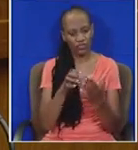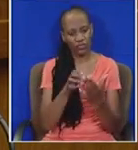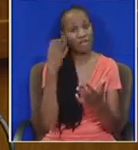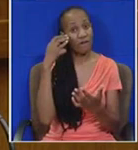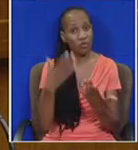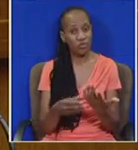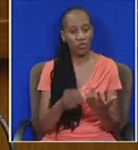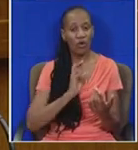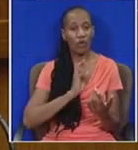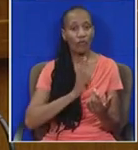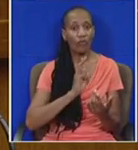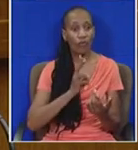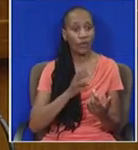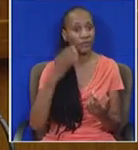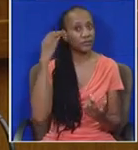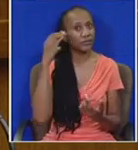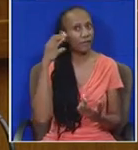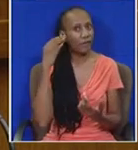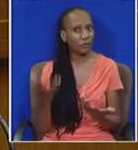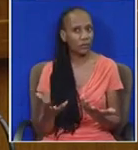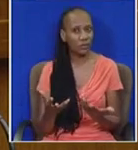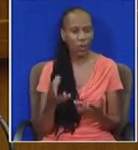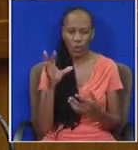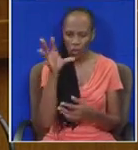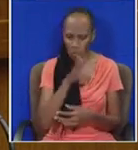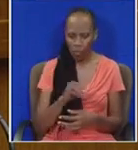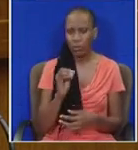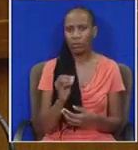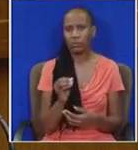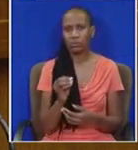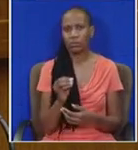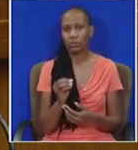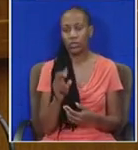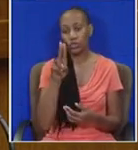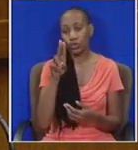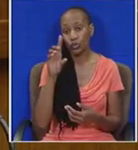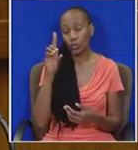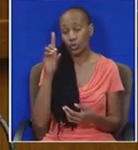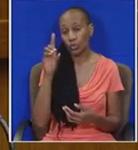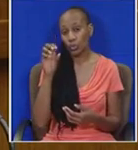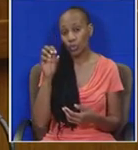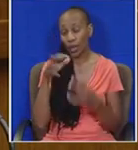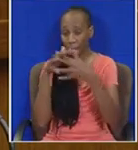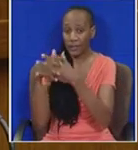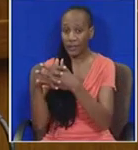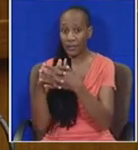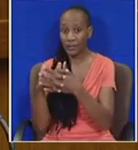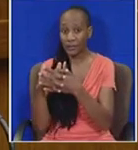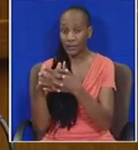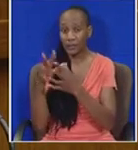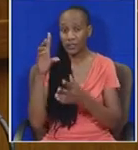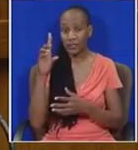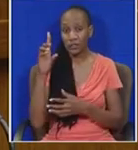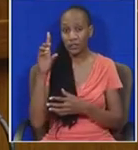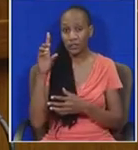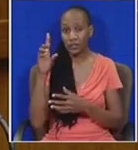even voice-activated smartphone assistant. The US Defense Advanced Research Projects Agency